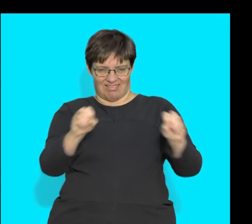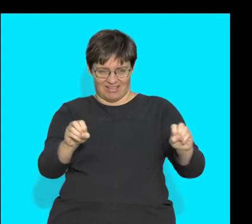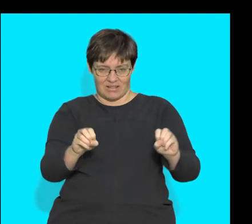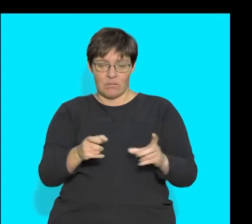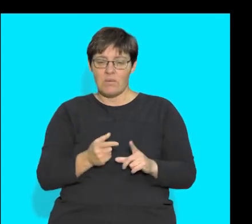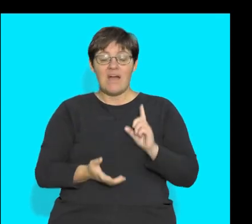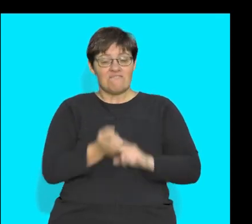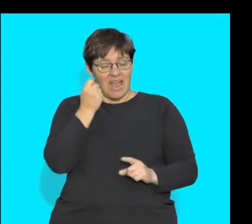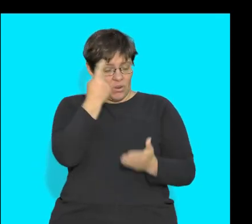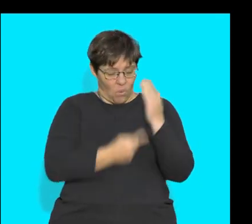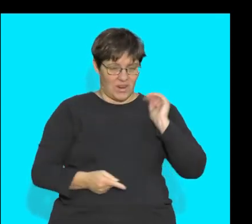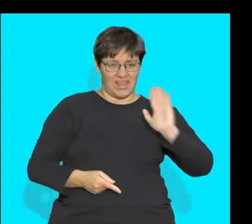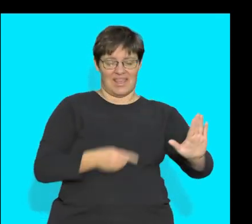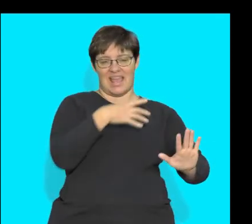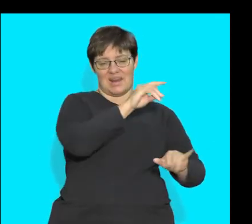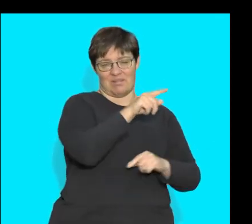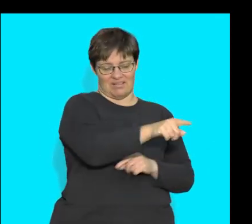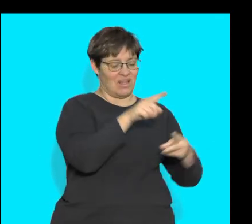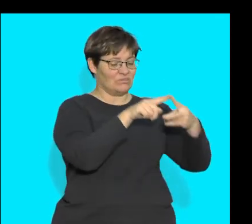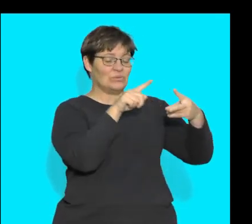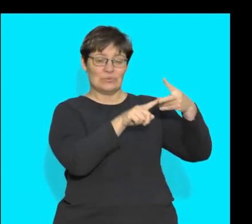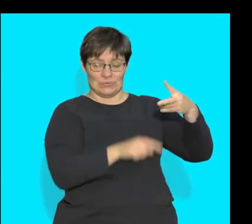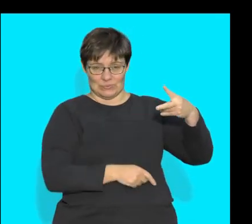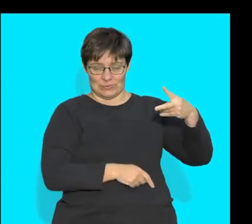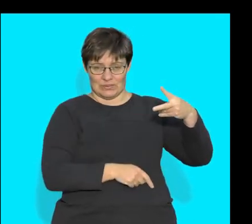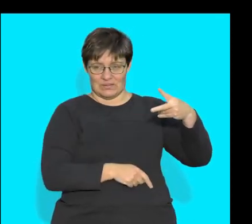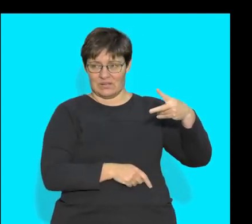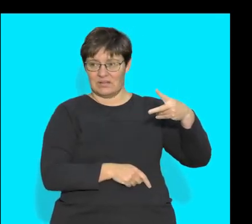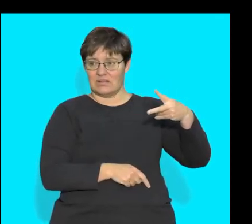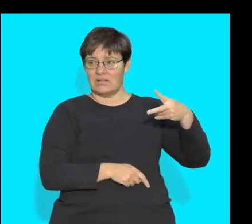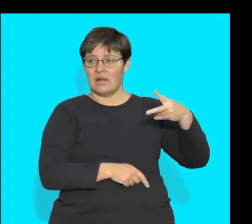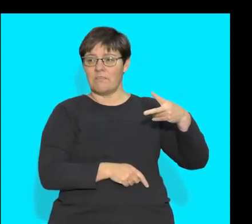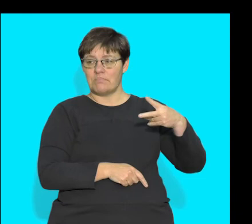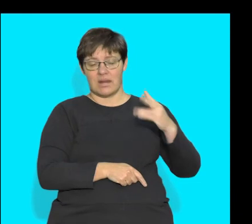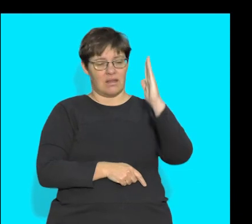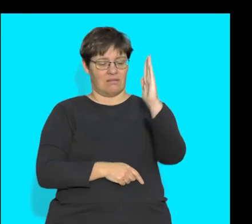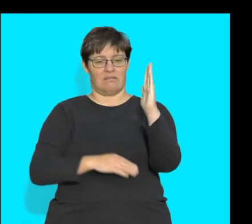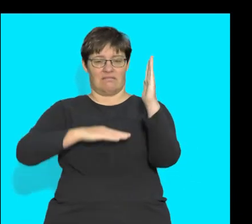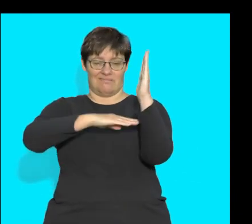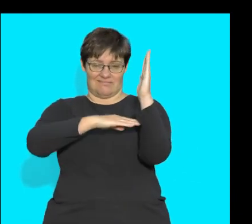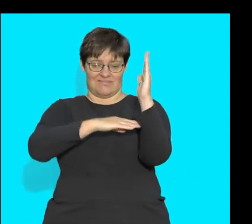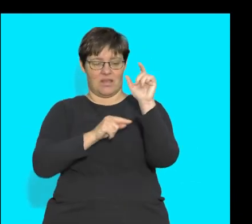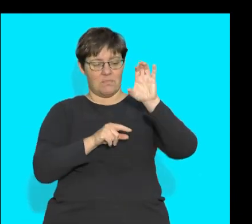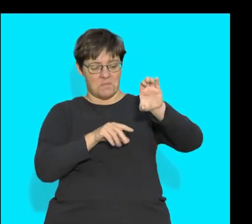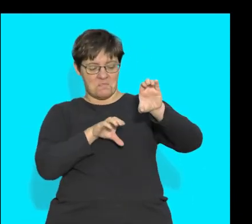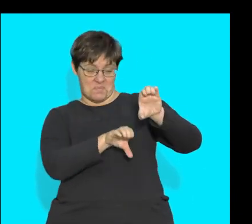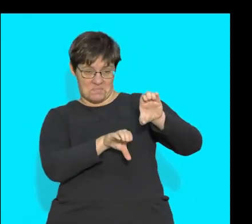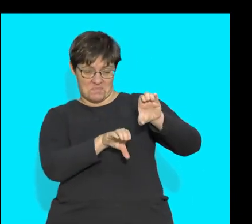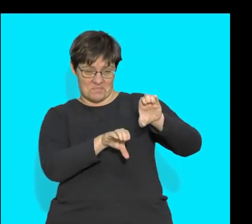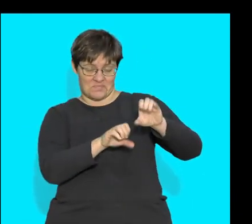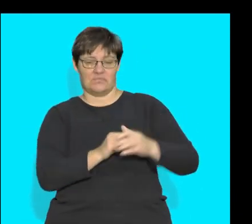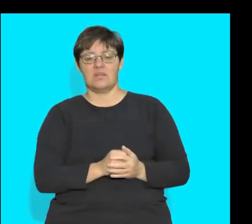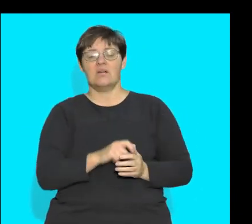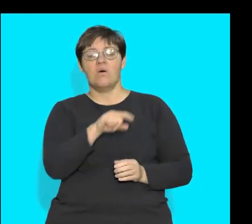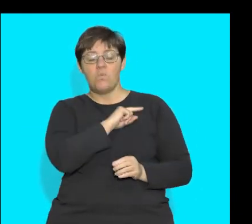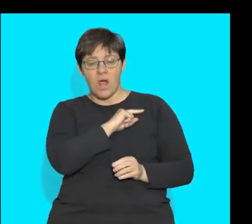find them in animal cells, and there are two of them, and they usually lie at right angles to each other. And what